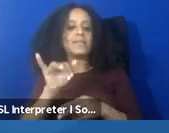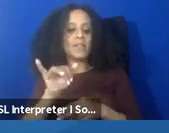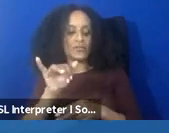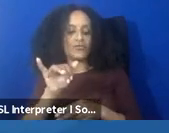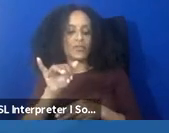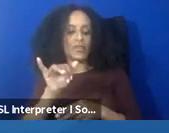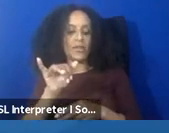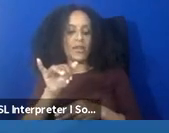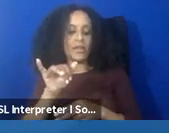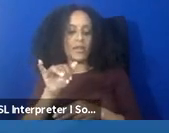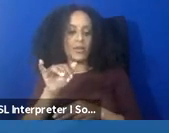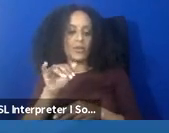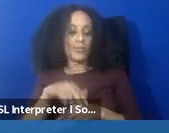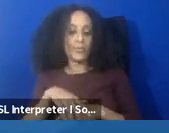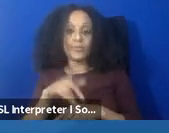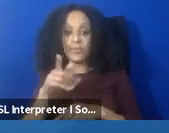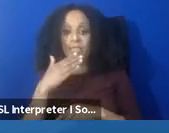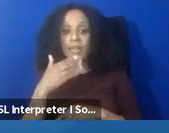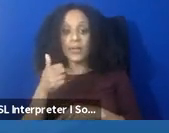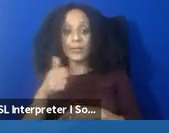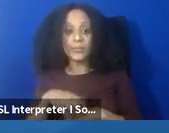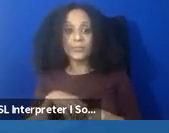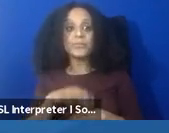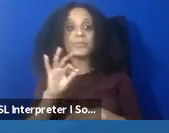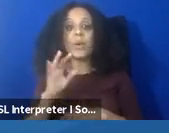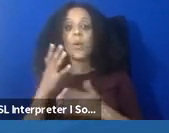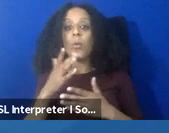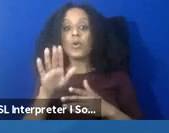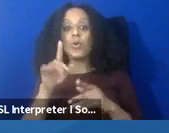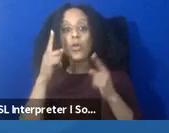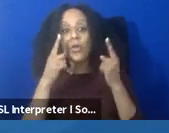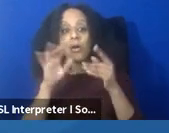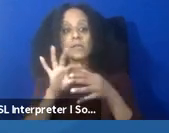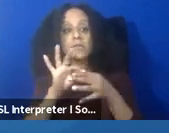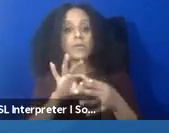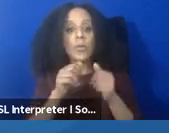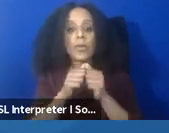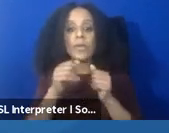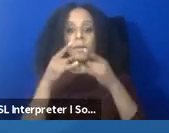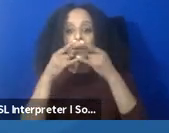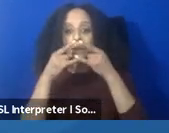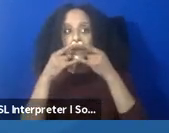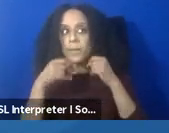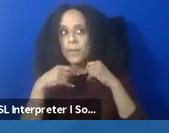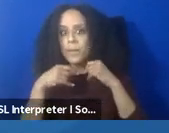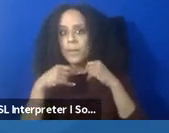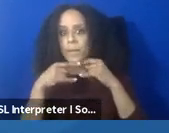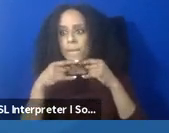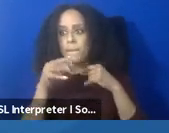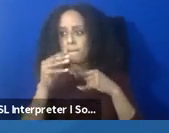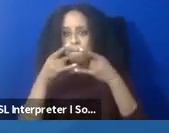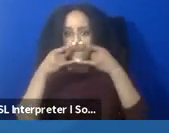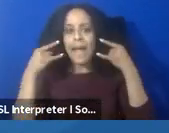Thank you, Dr. Spankovich. What are your thoughts regarding masks inhibiting hearing? Any ways you can think